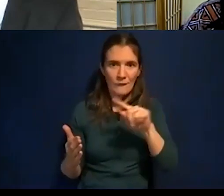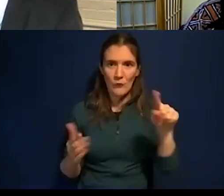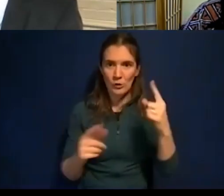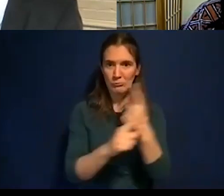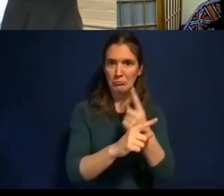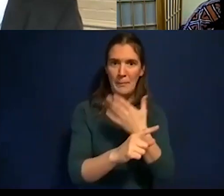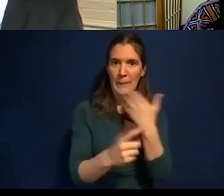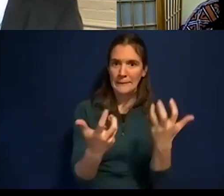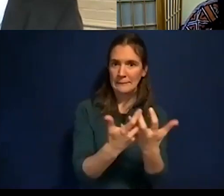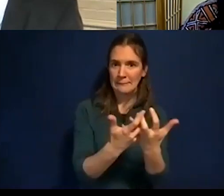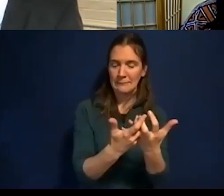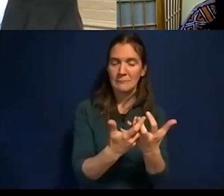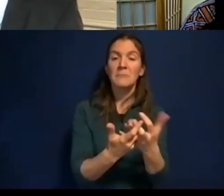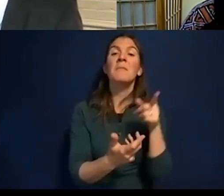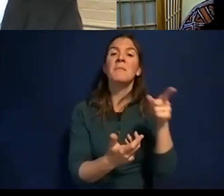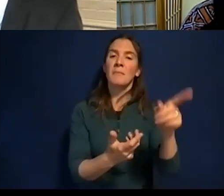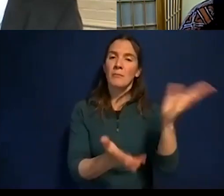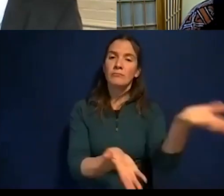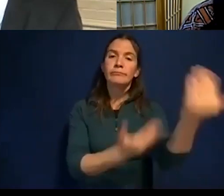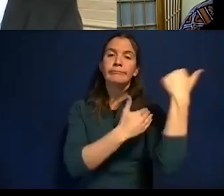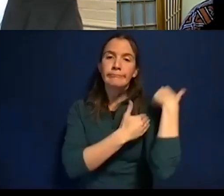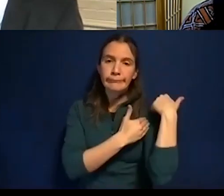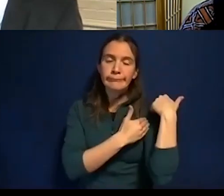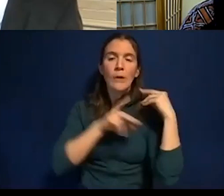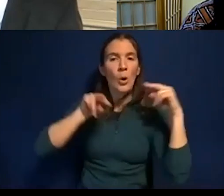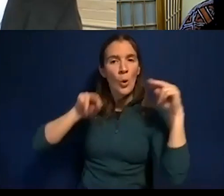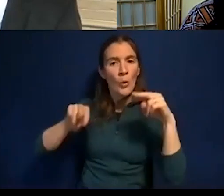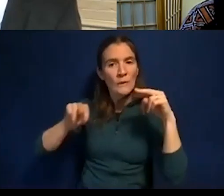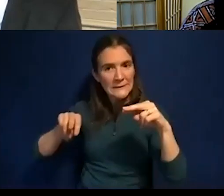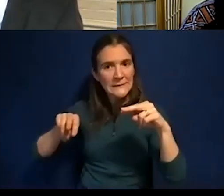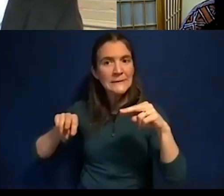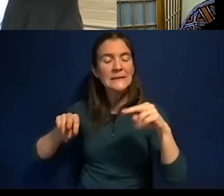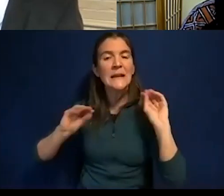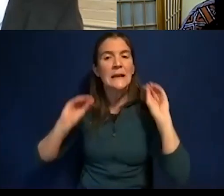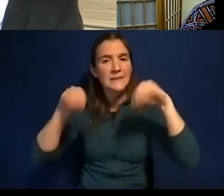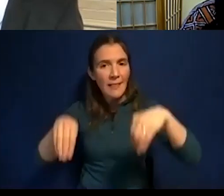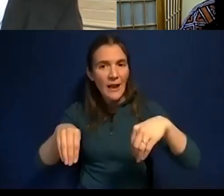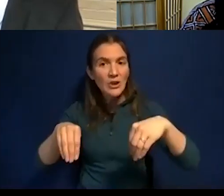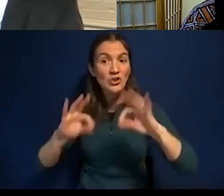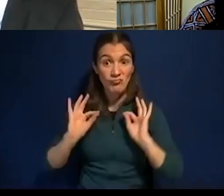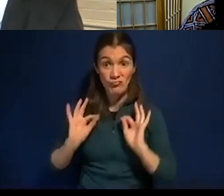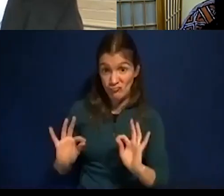be, would oversee its installation